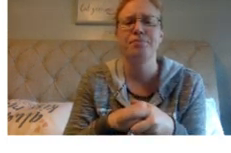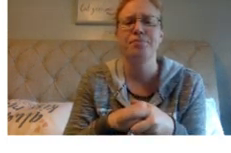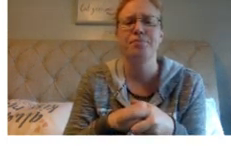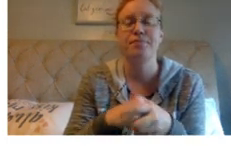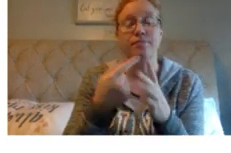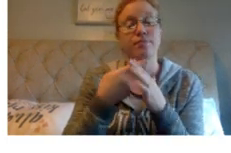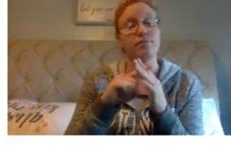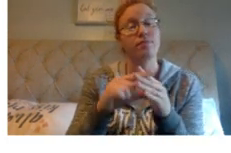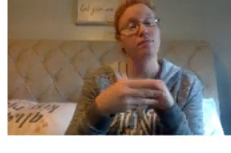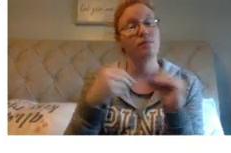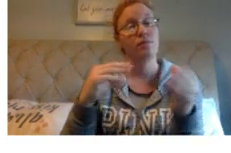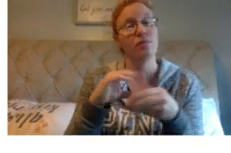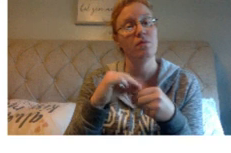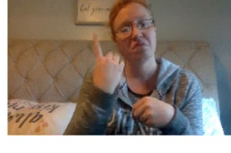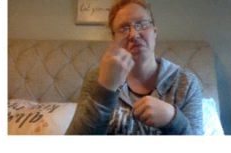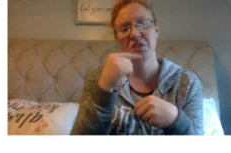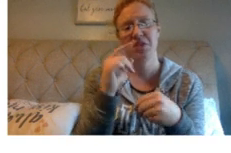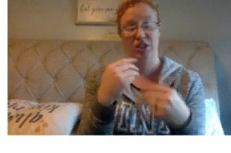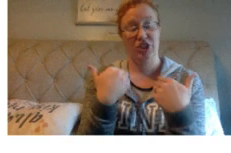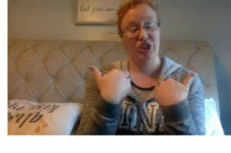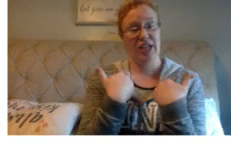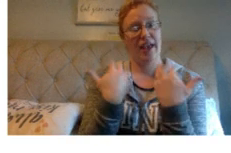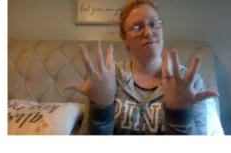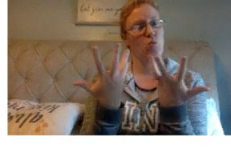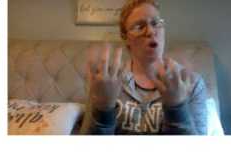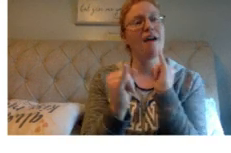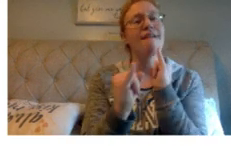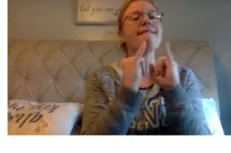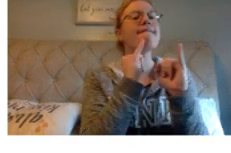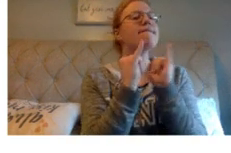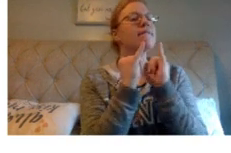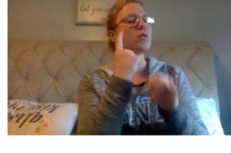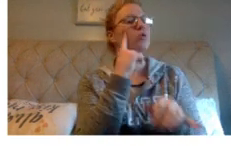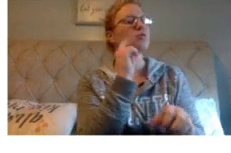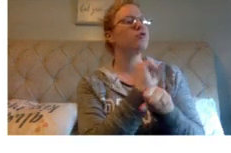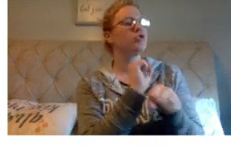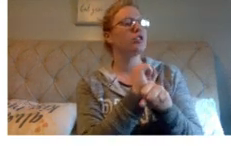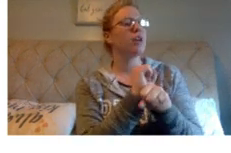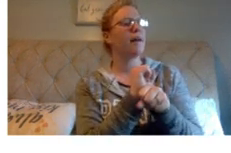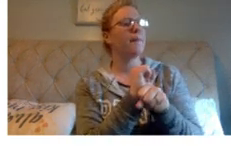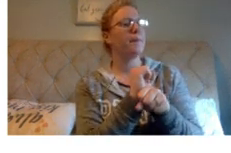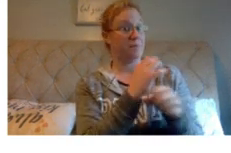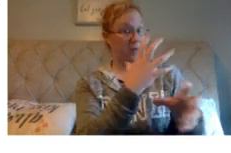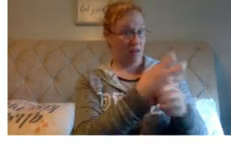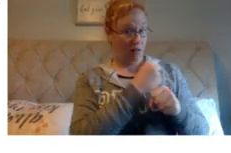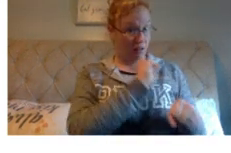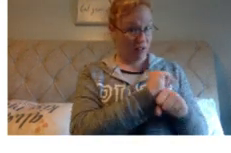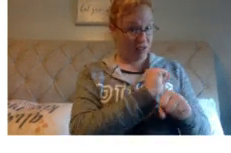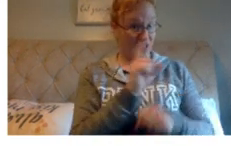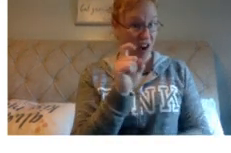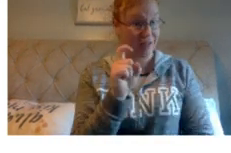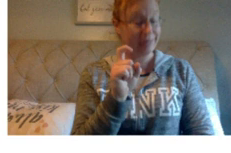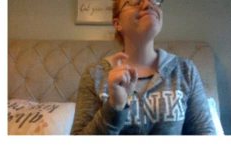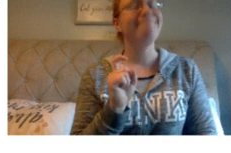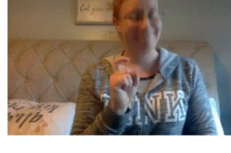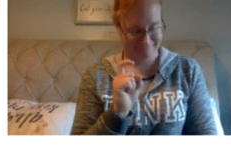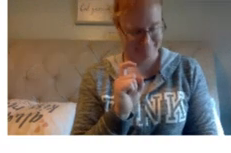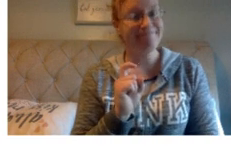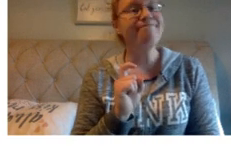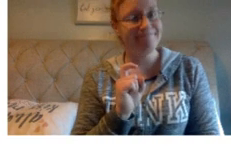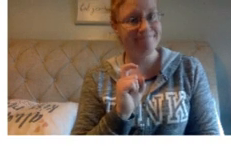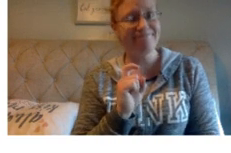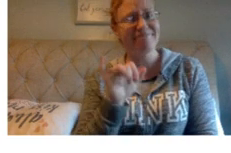The beginning of the story, it looks like Keisha has an interview for the job. And does she get it? Yes. So